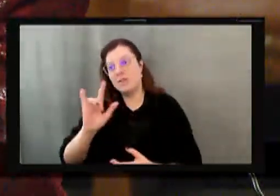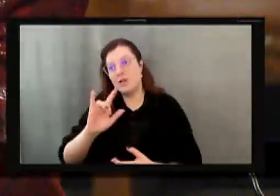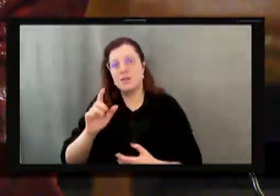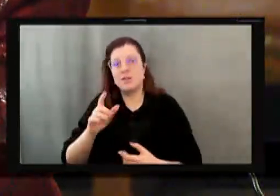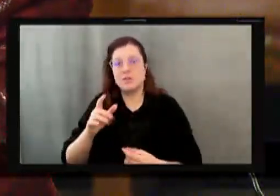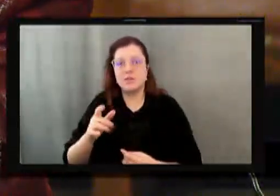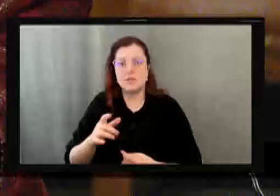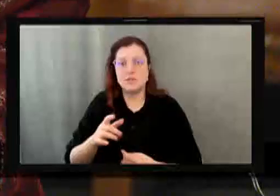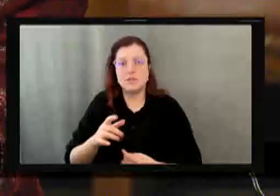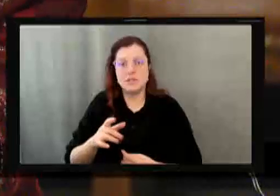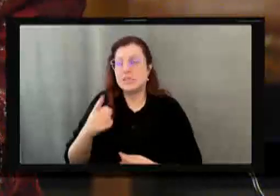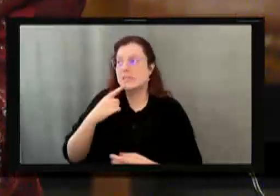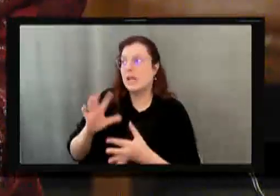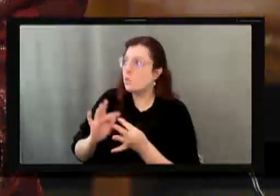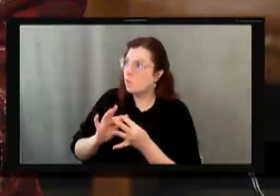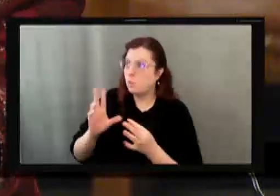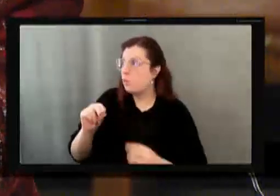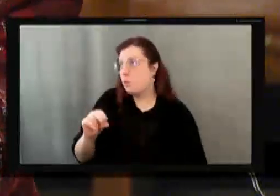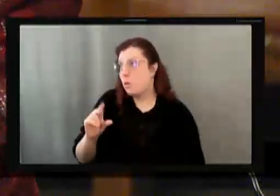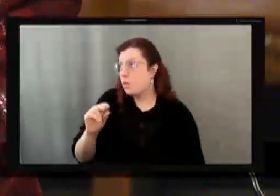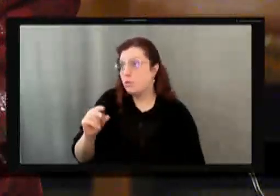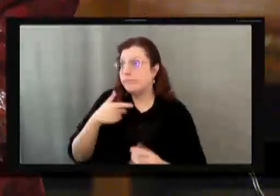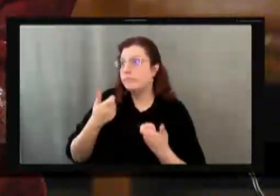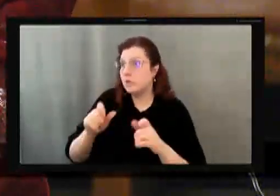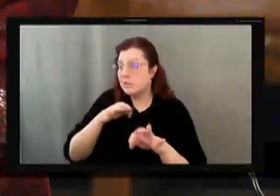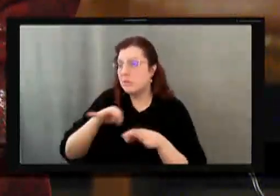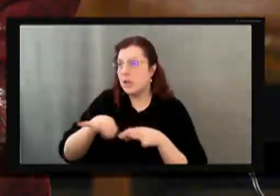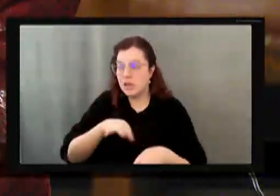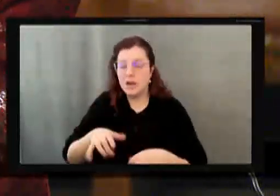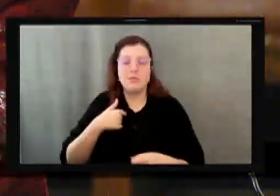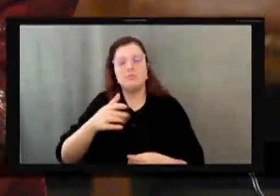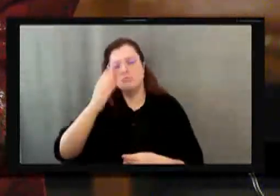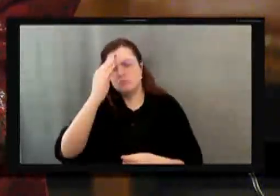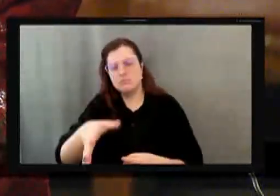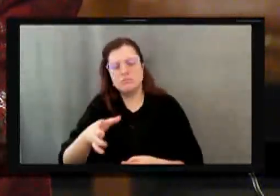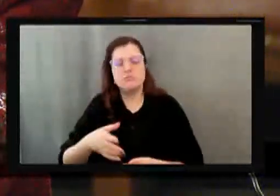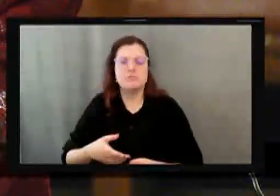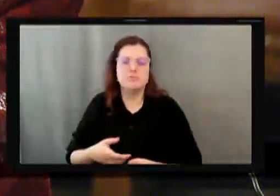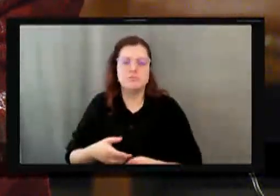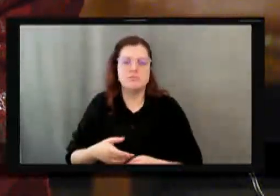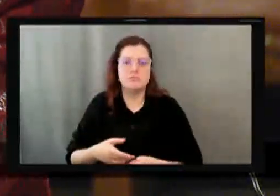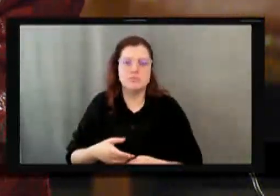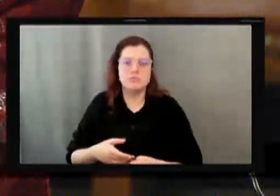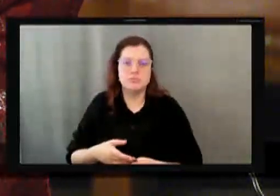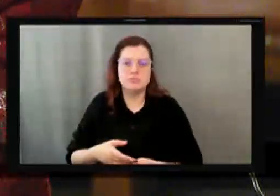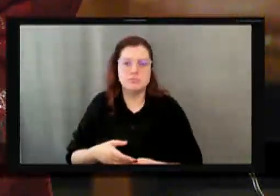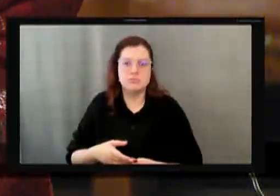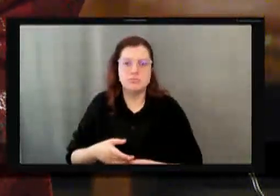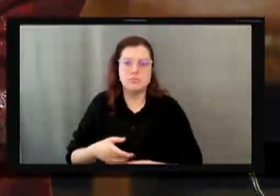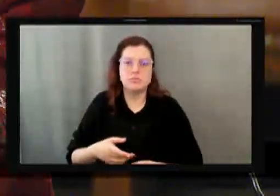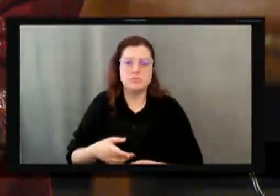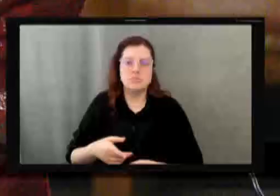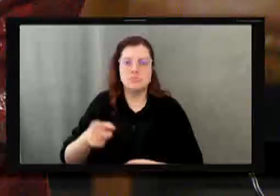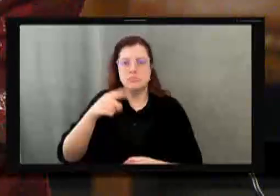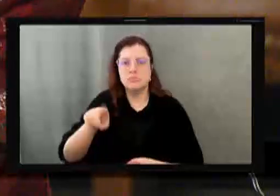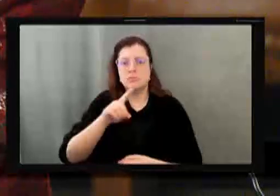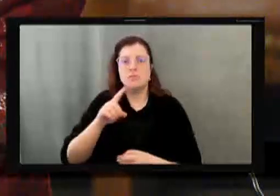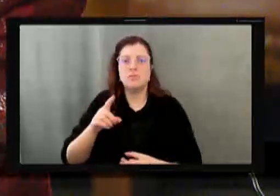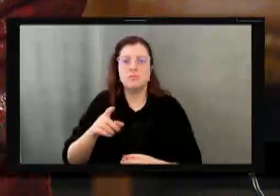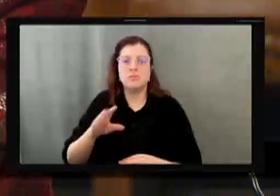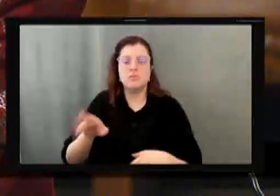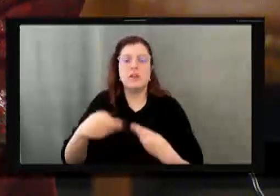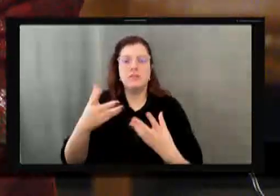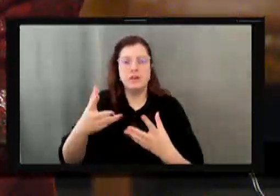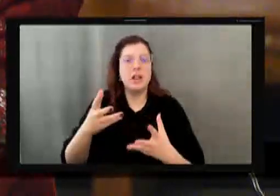oh, no, no, no. He tried to explain. Let me tell you something. You are given much, much to do for